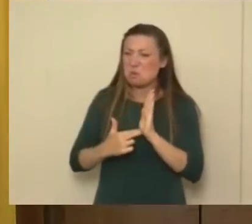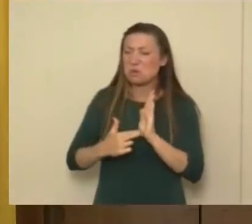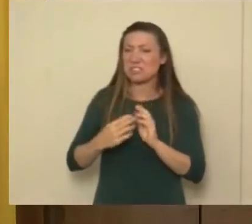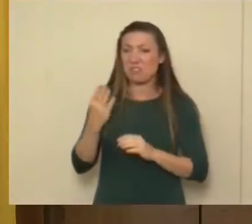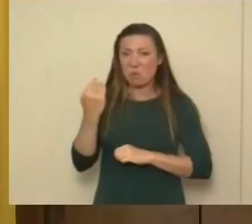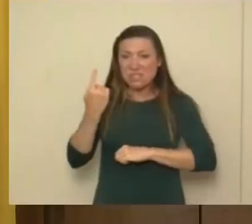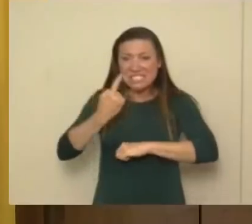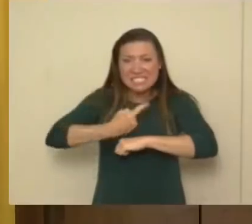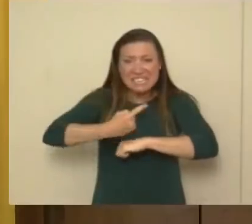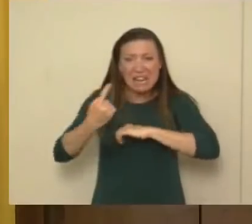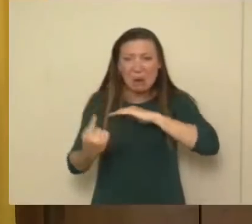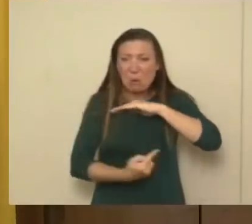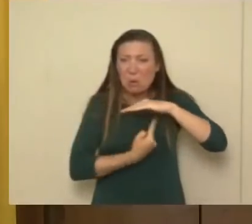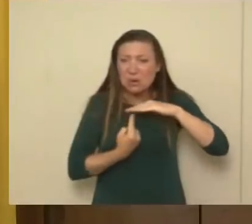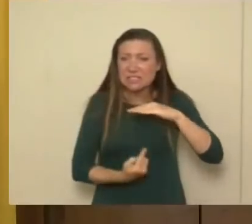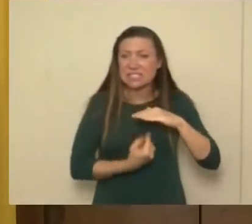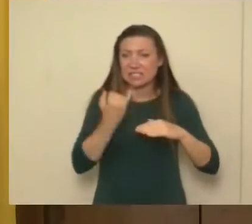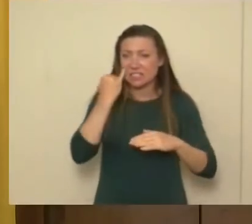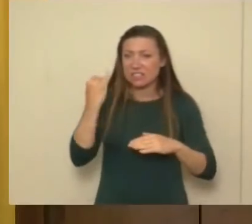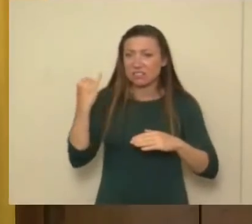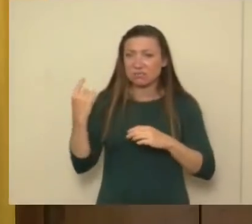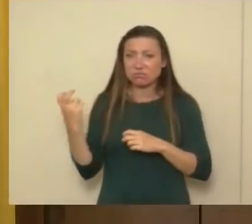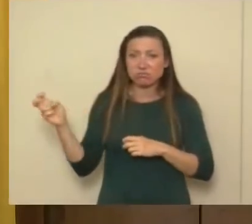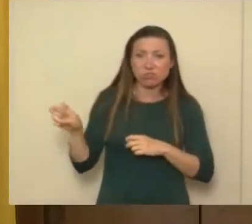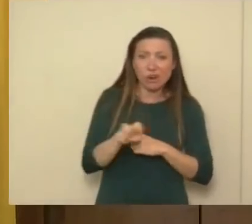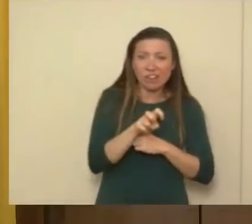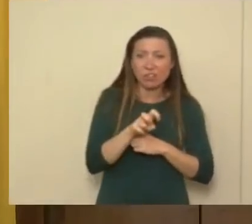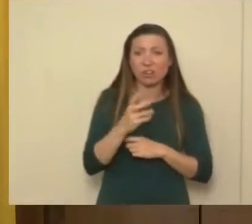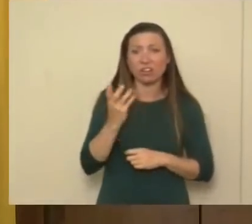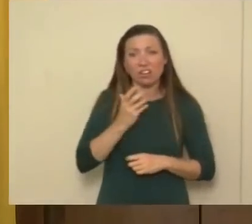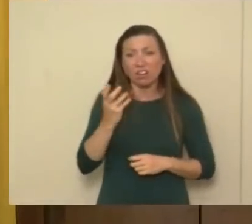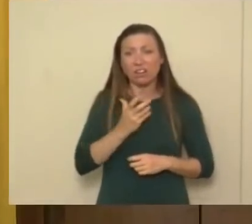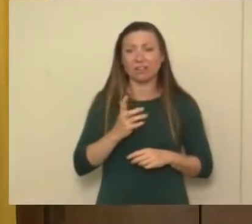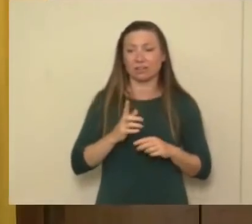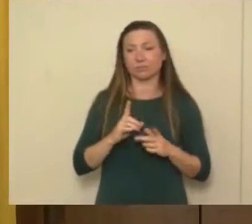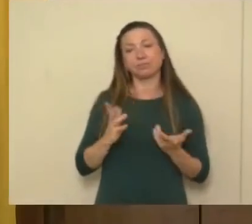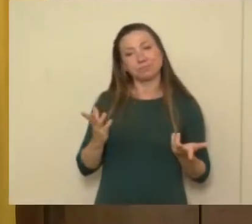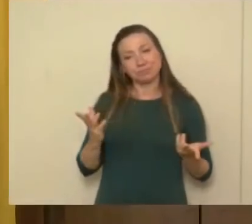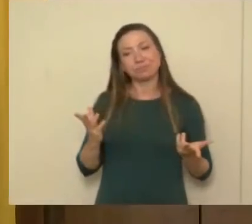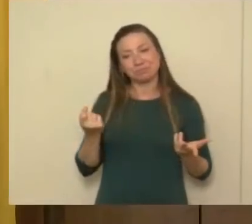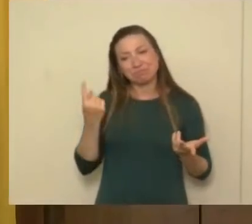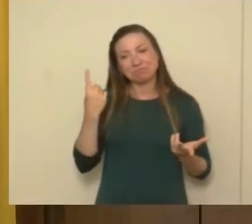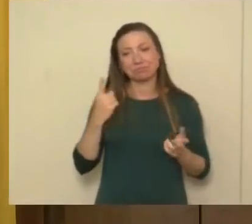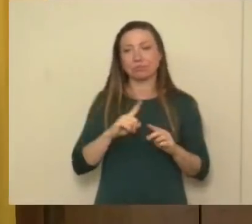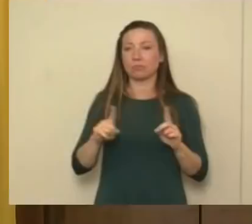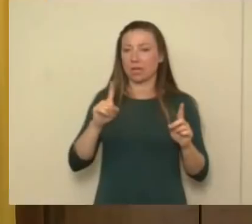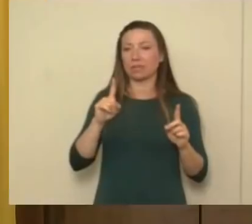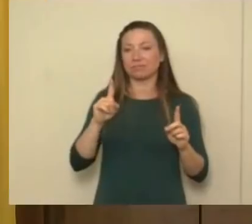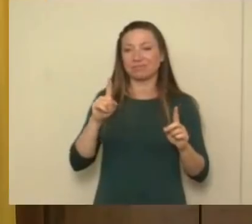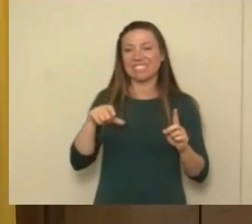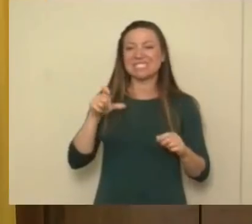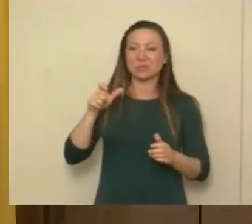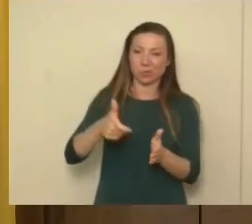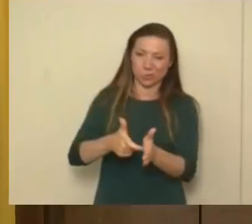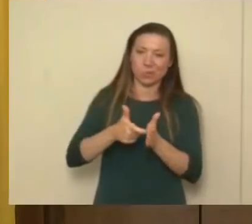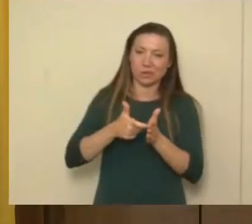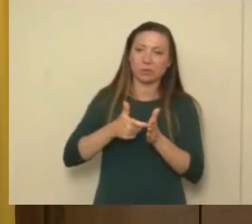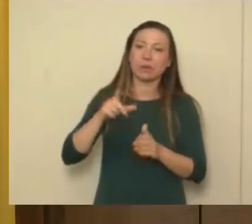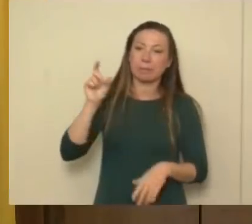they're absolutely necessary. And we agree with the public health experts, both locally, thank